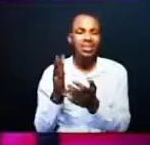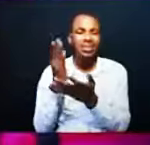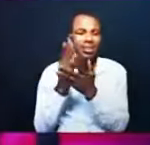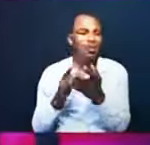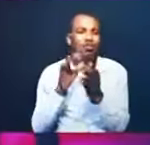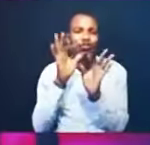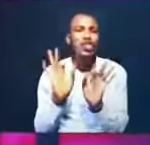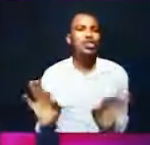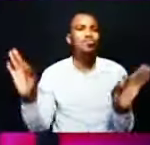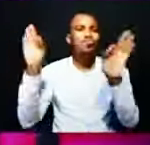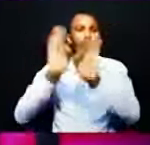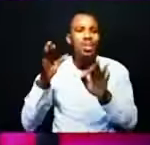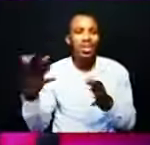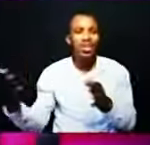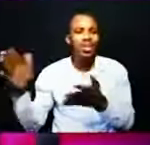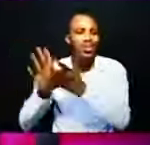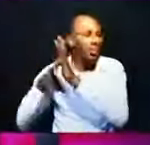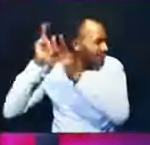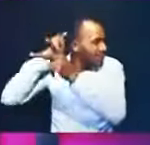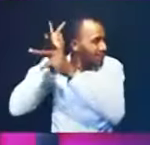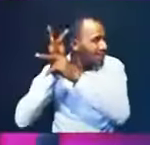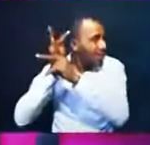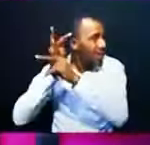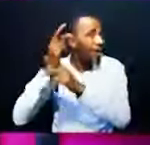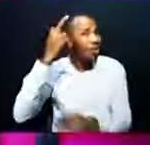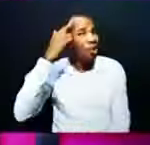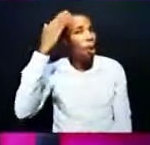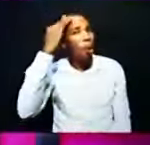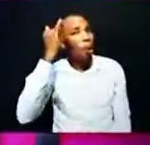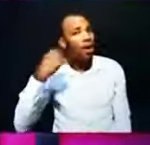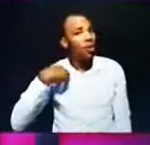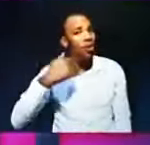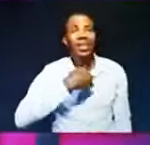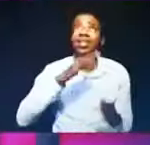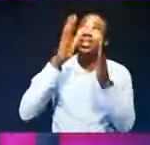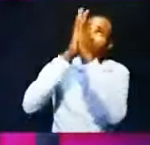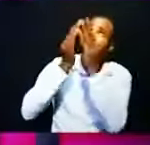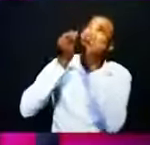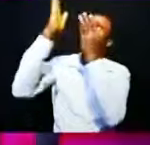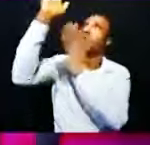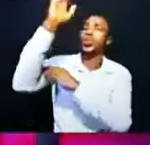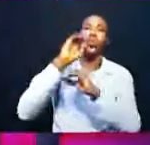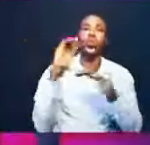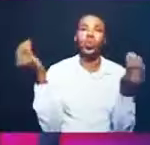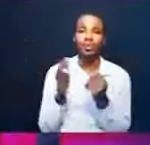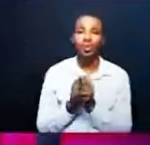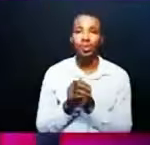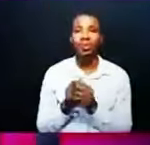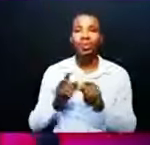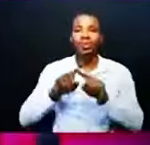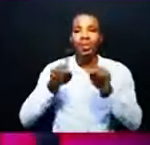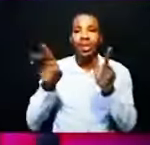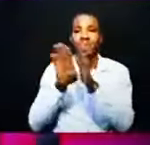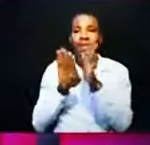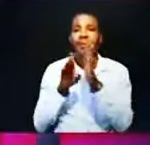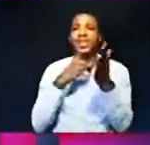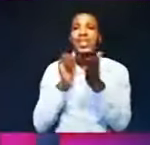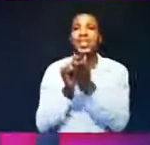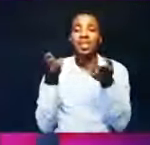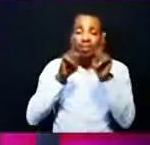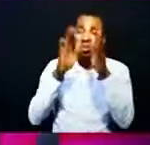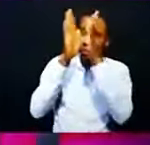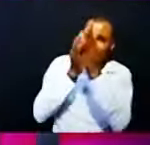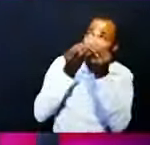No, my yeah, all because we don't call on the Lord. Listen, God says, I will show you great and